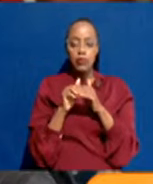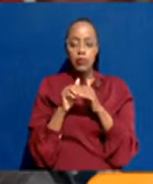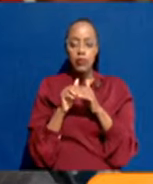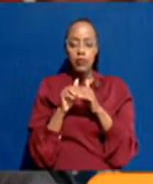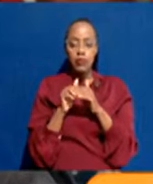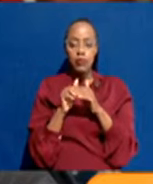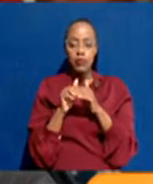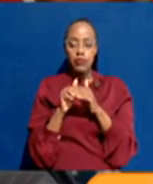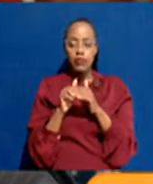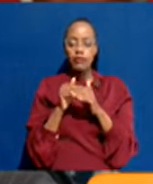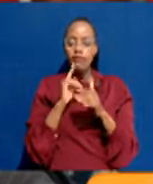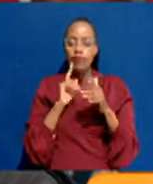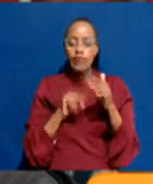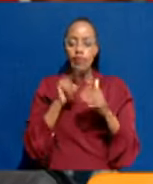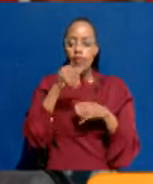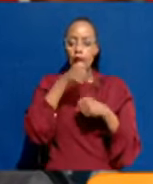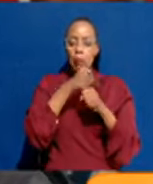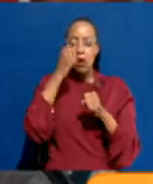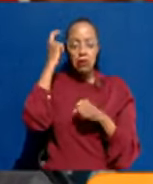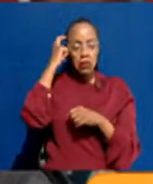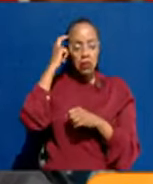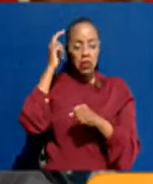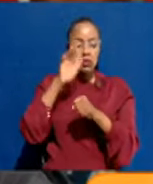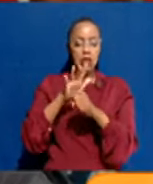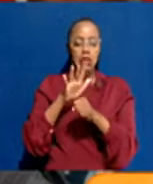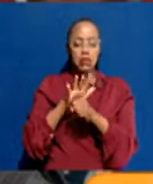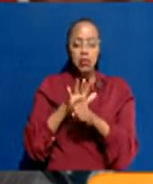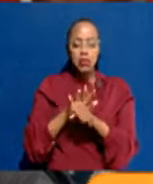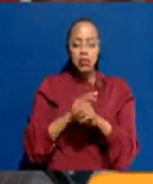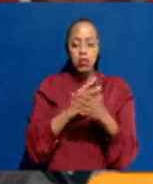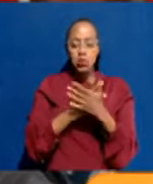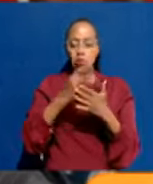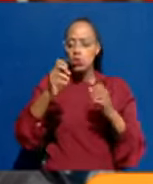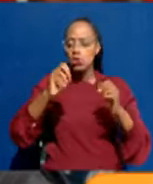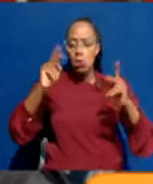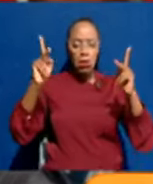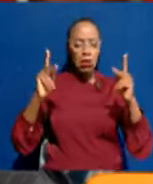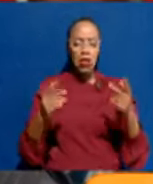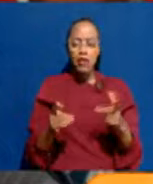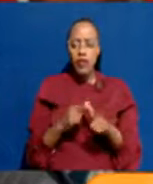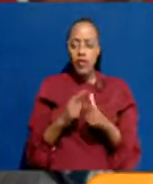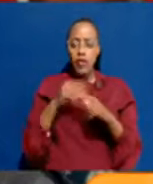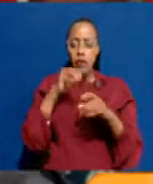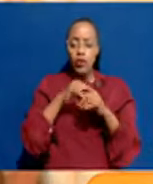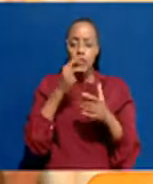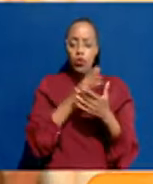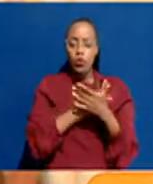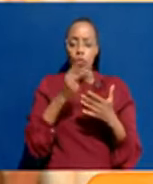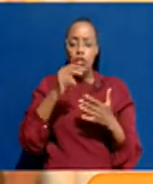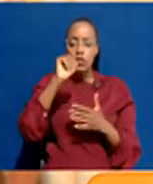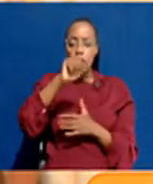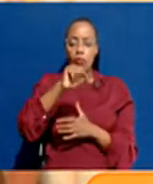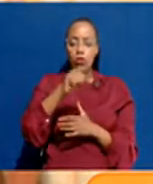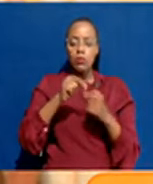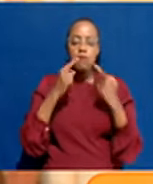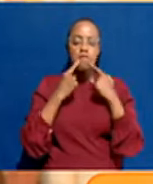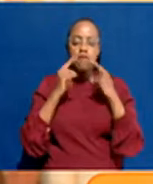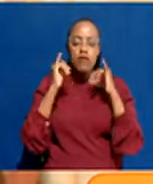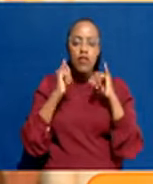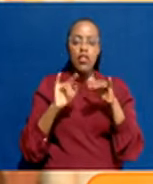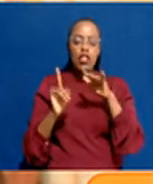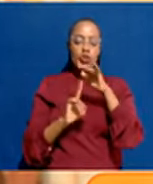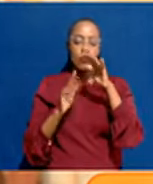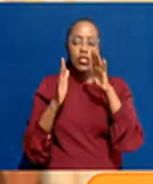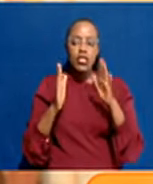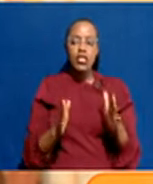And he said that makes a lot of sense. 2 weeks. And within 2 weeks, he was able to announce a new cabinet,